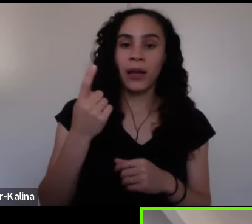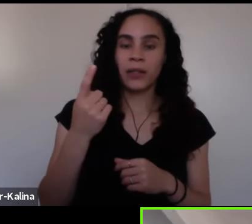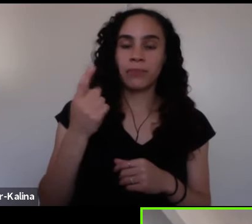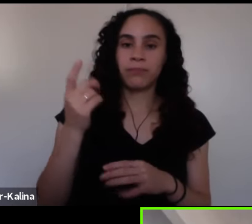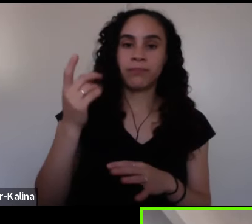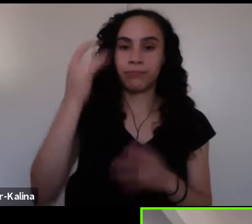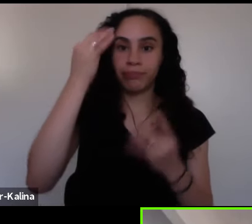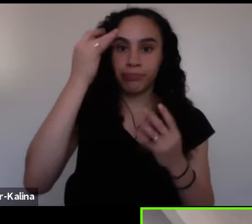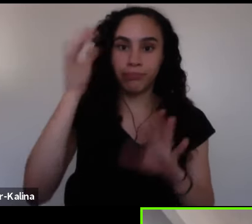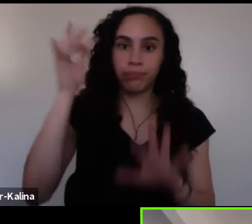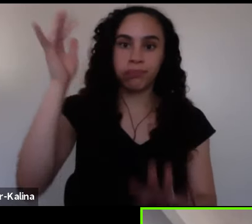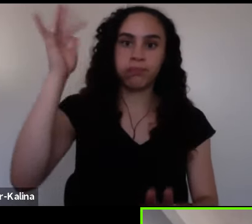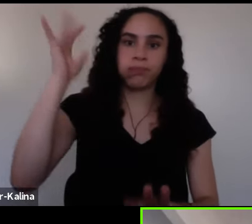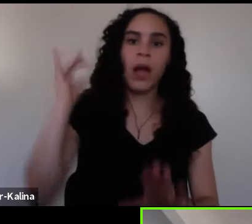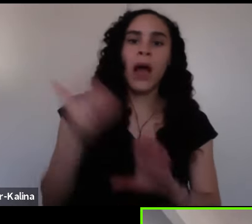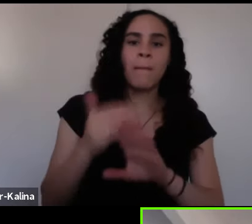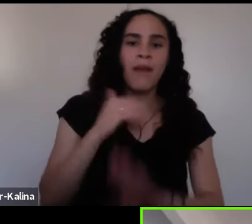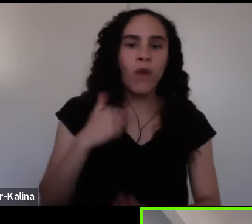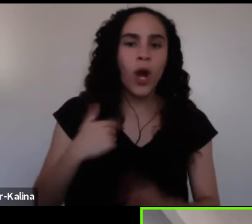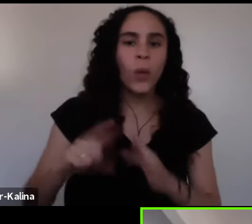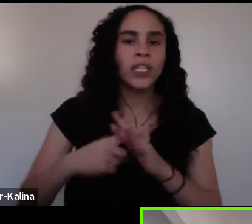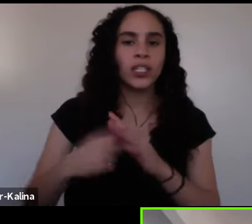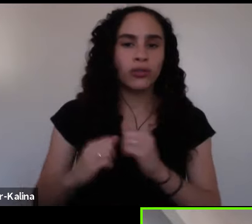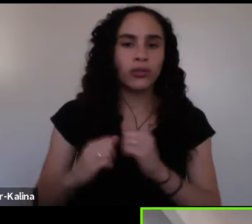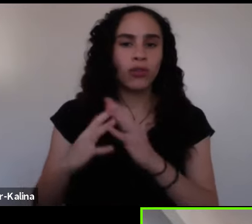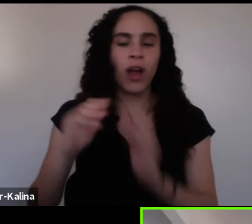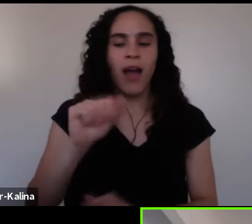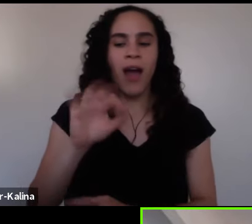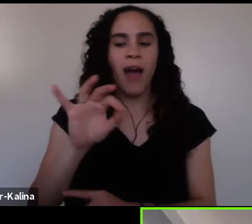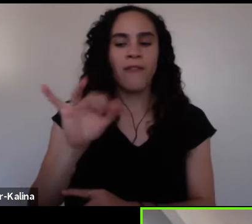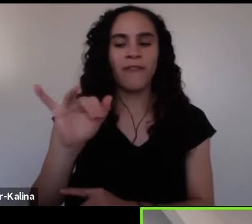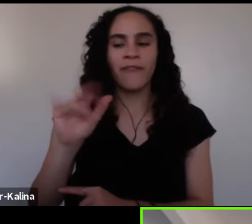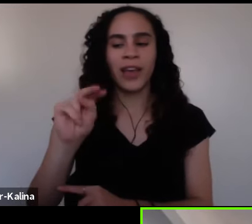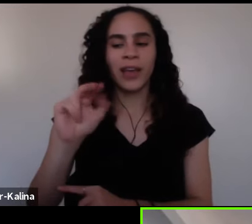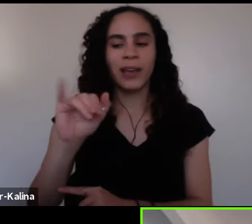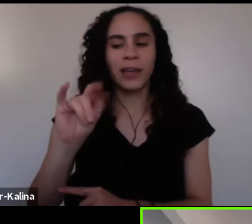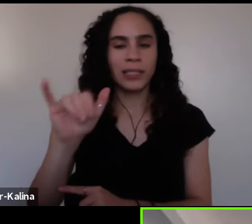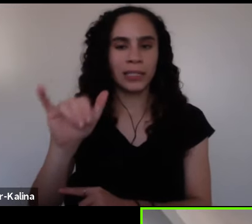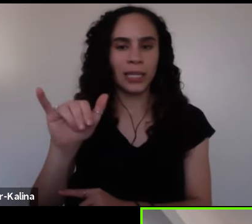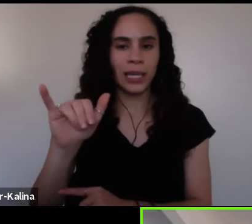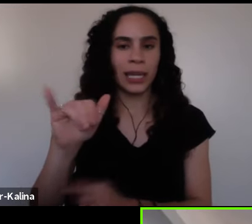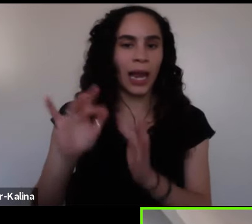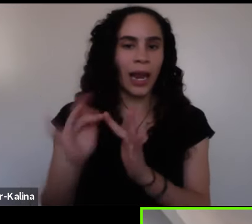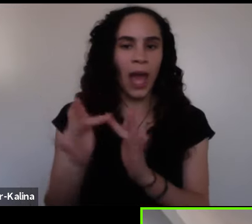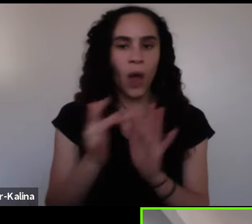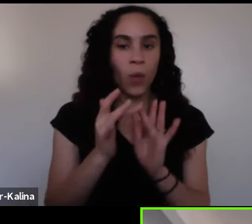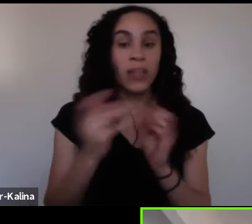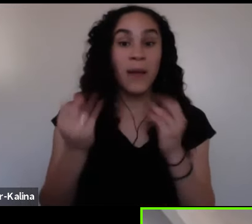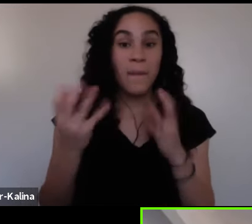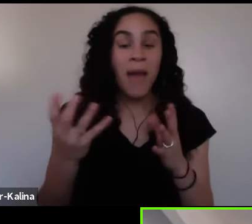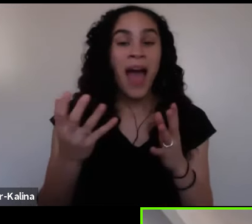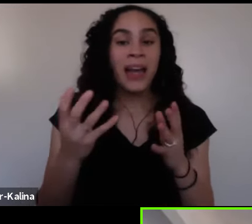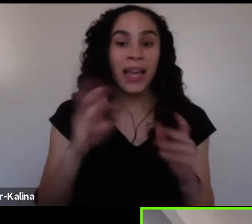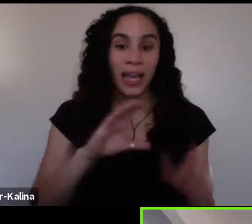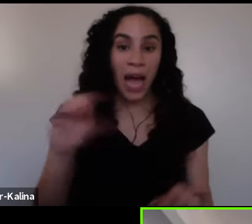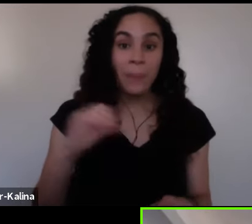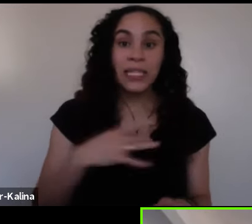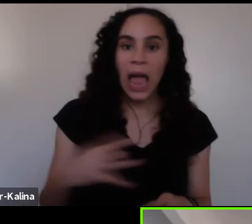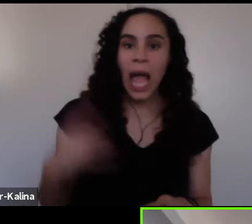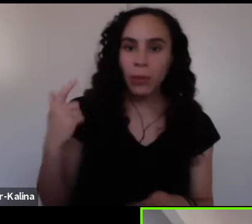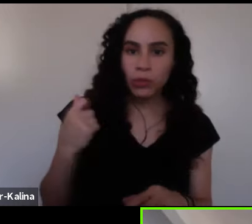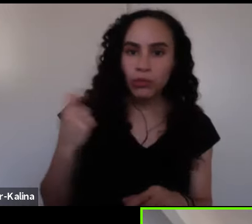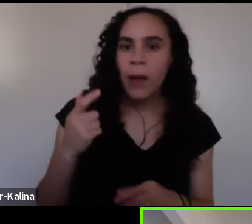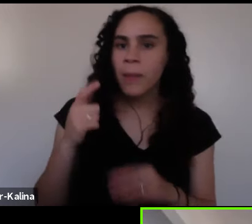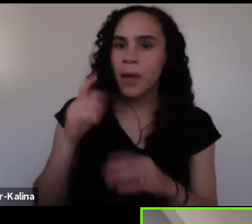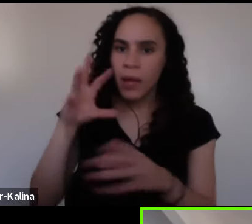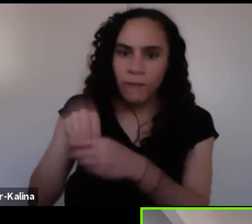we even started our affinity networks, was that too many companies like to prescribe to the affinity networks what they're going to be and what they're going